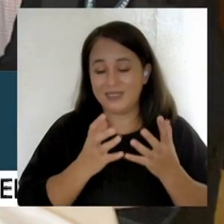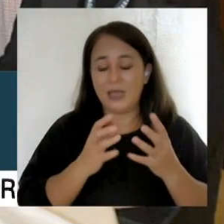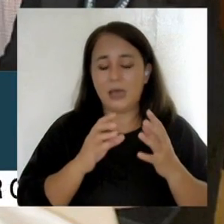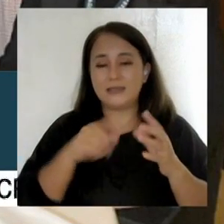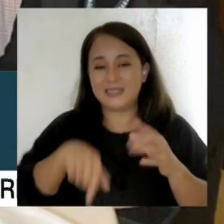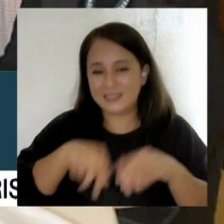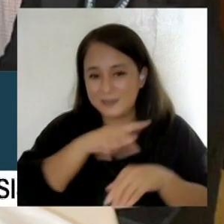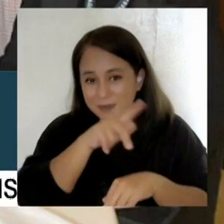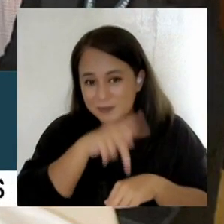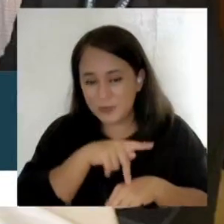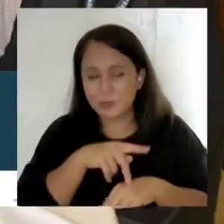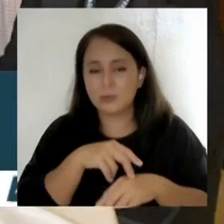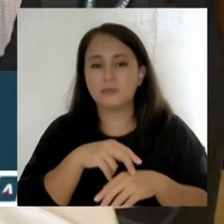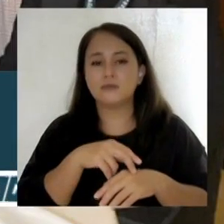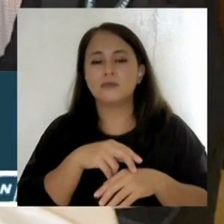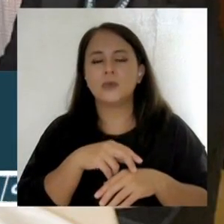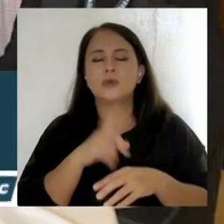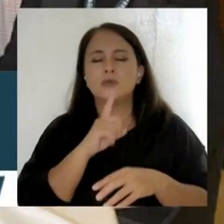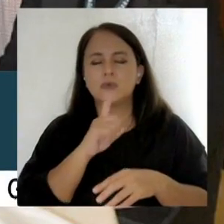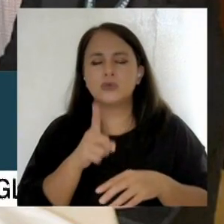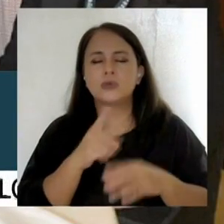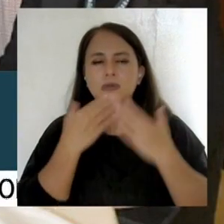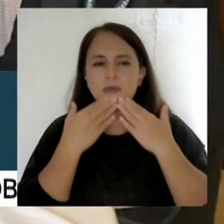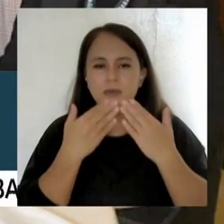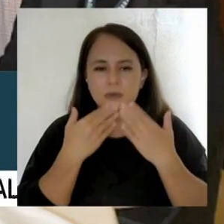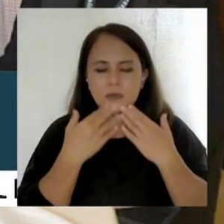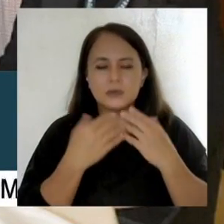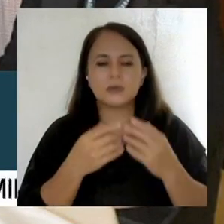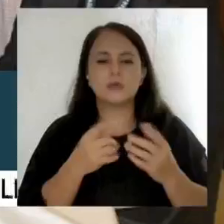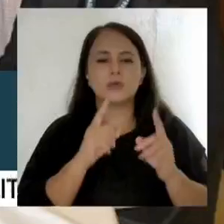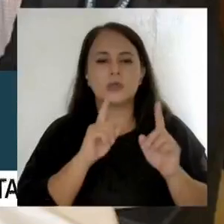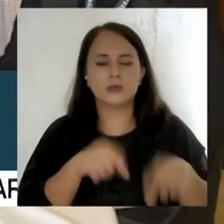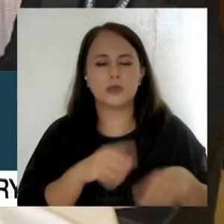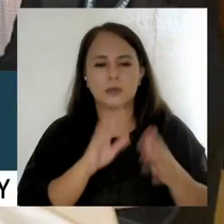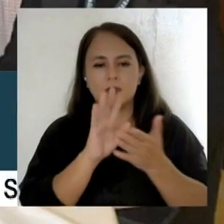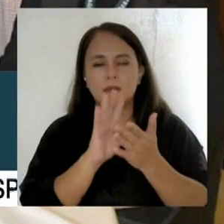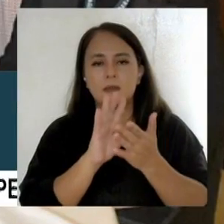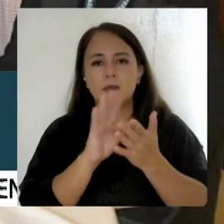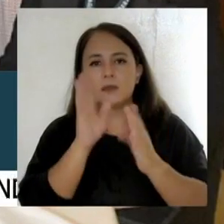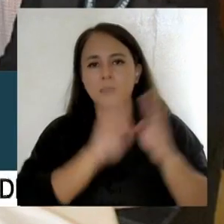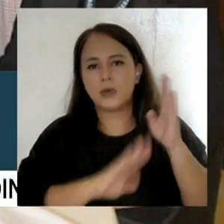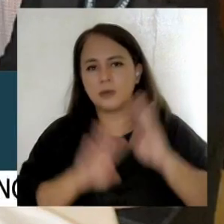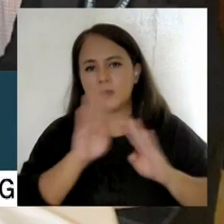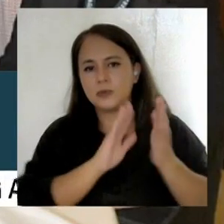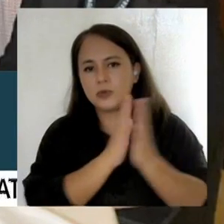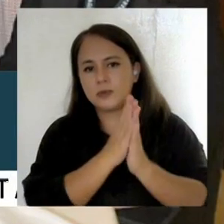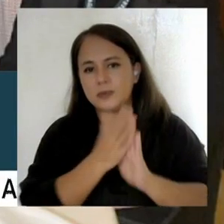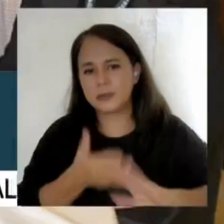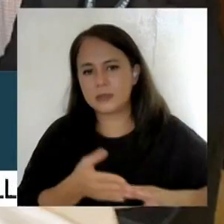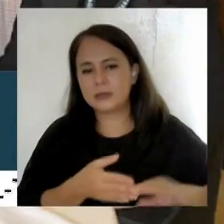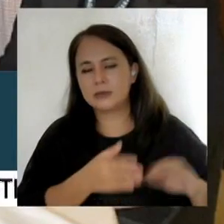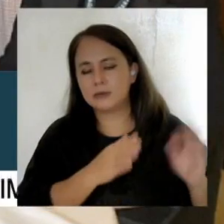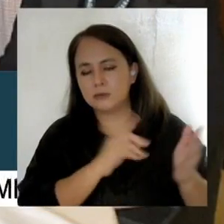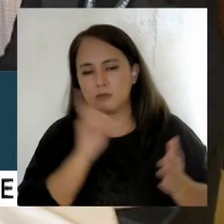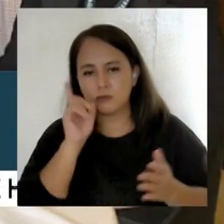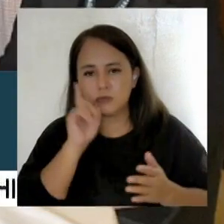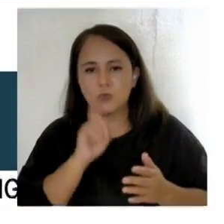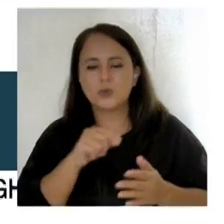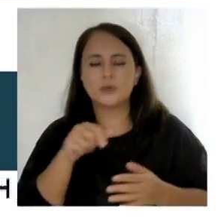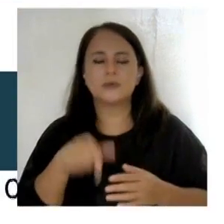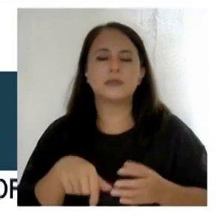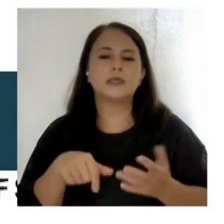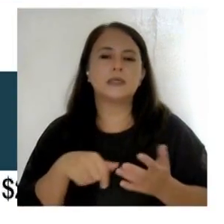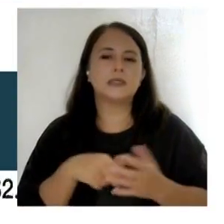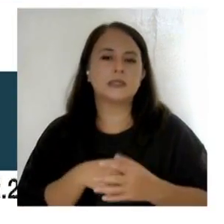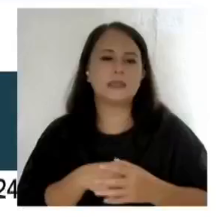thank you po to the president. Mm-hmm. To answer our problem with peace and order in Negros Oriental. And you can almost hear Congressman Tevez saying